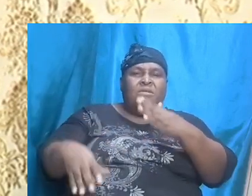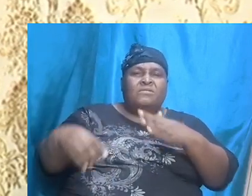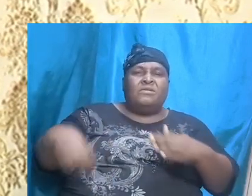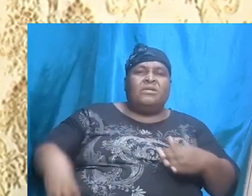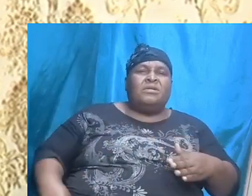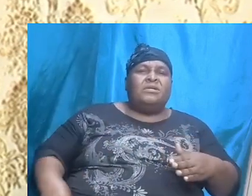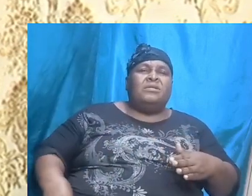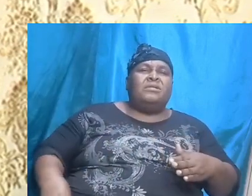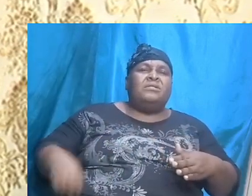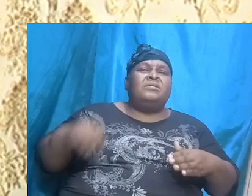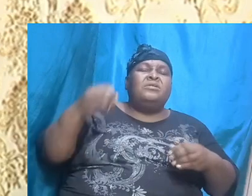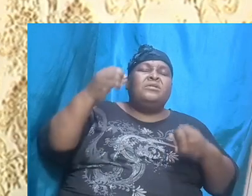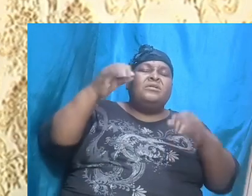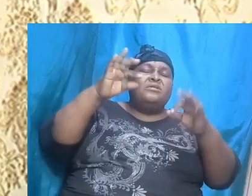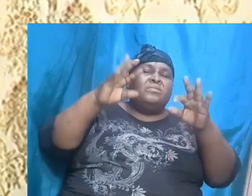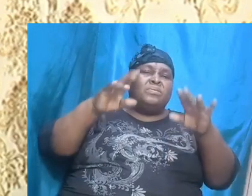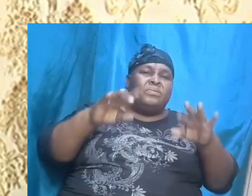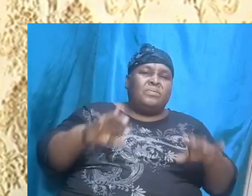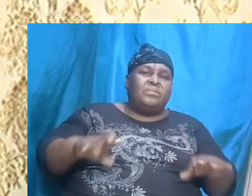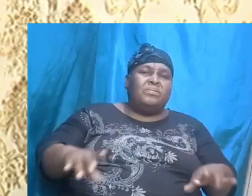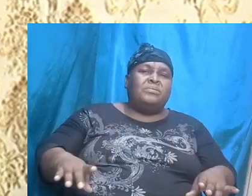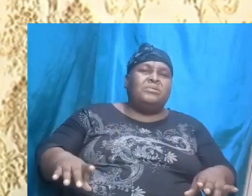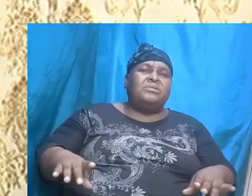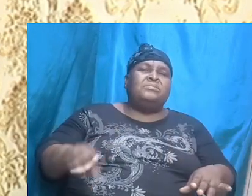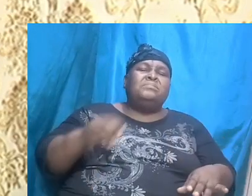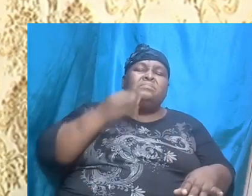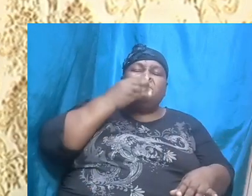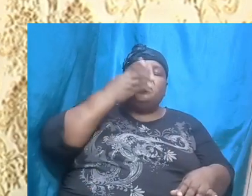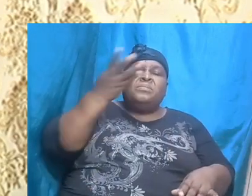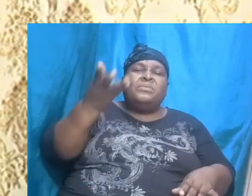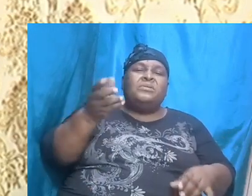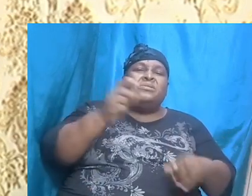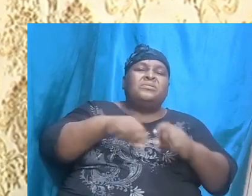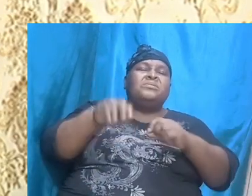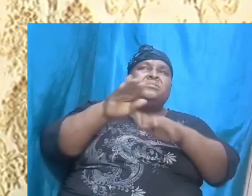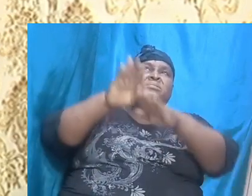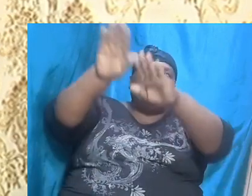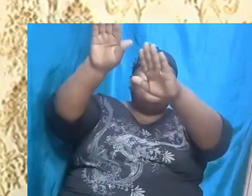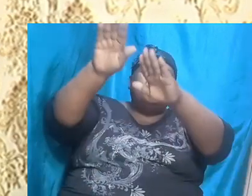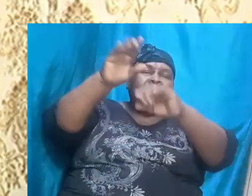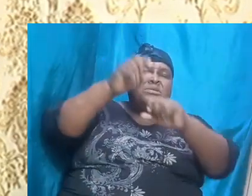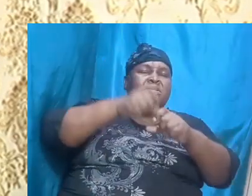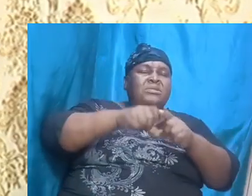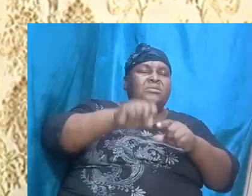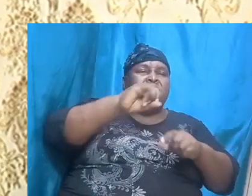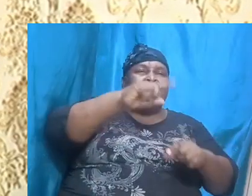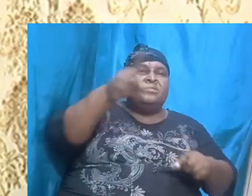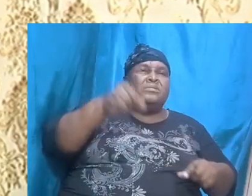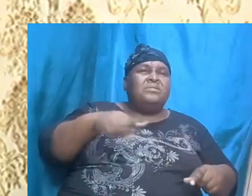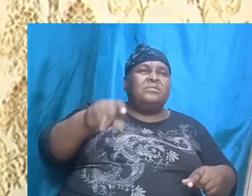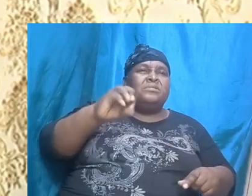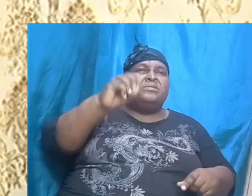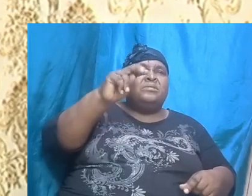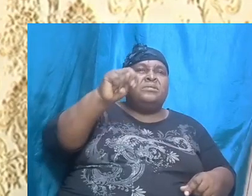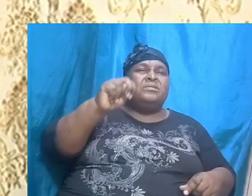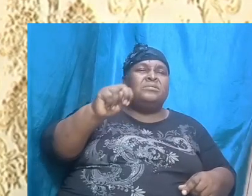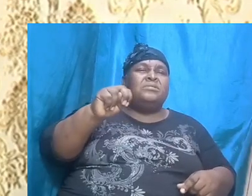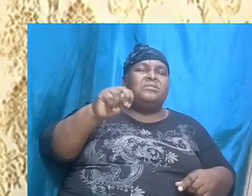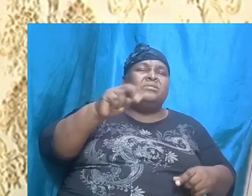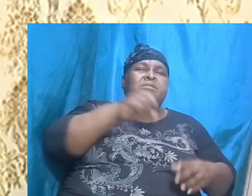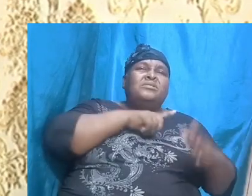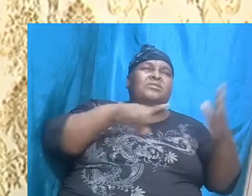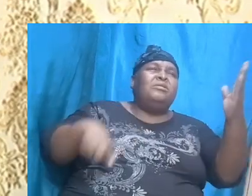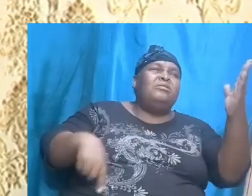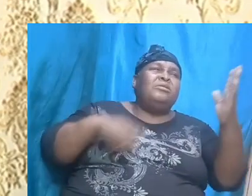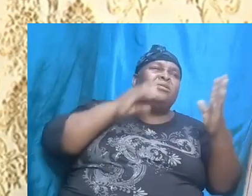dew of Hermon, and as the dew that descend upon the mountain of Zion. For there the Lord commanded the